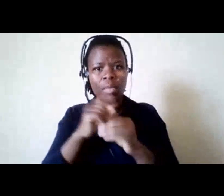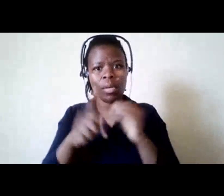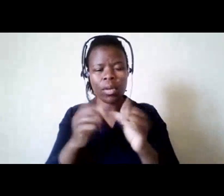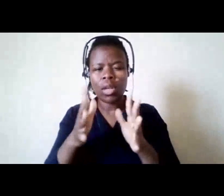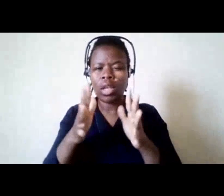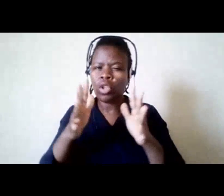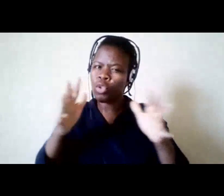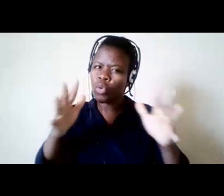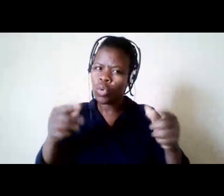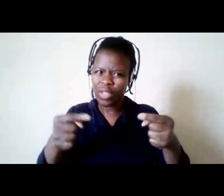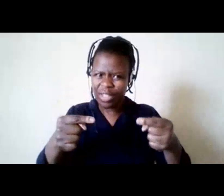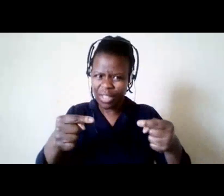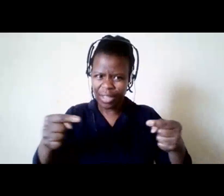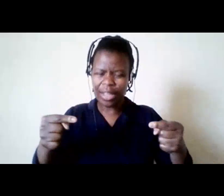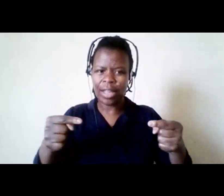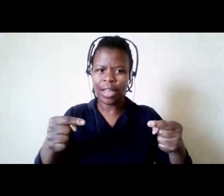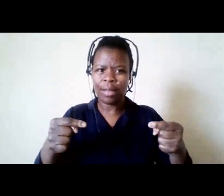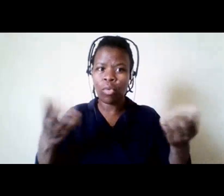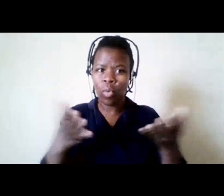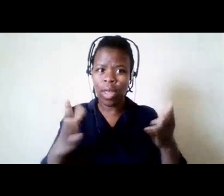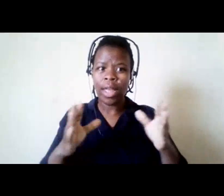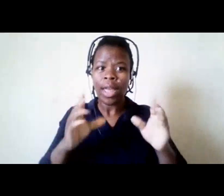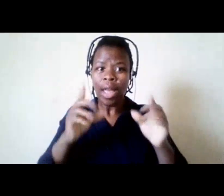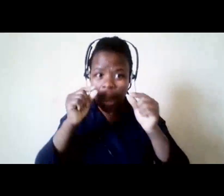in awareness and education here.